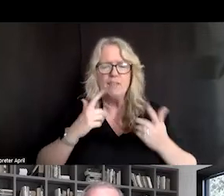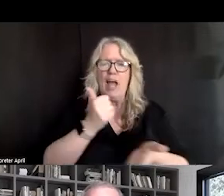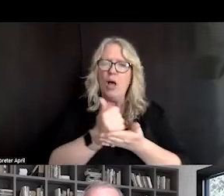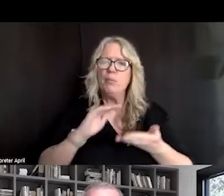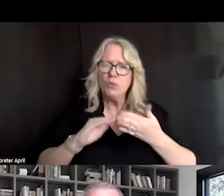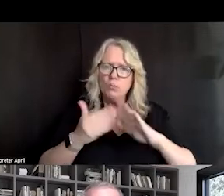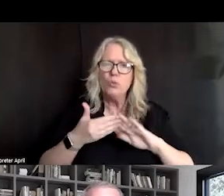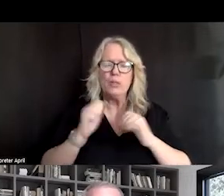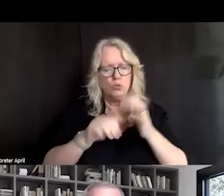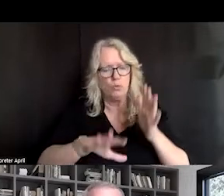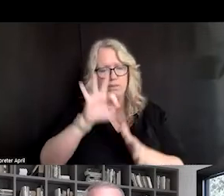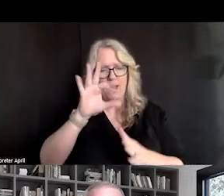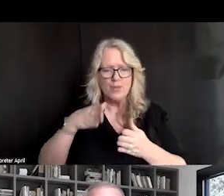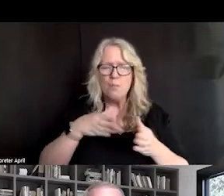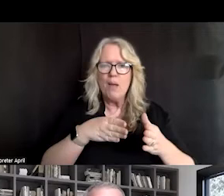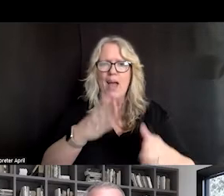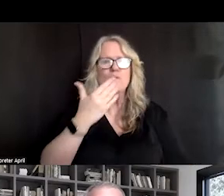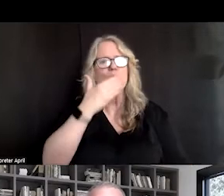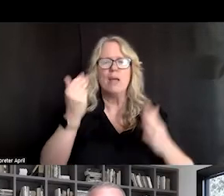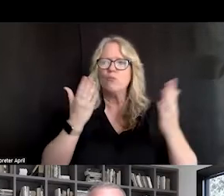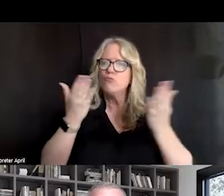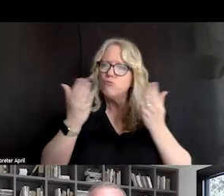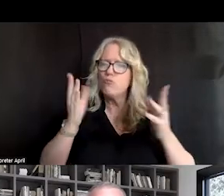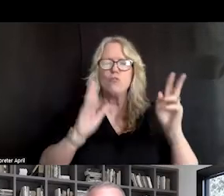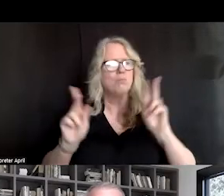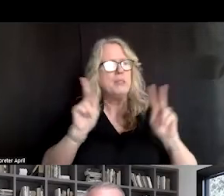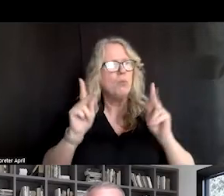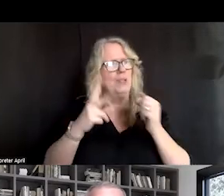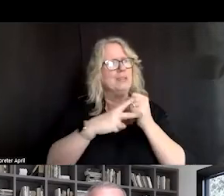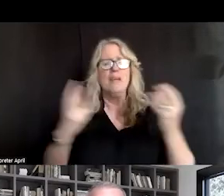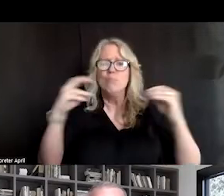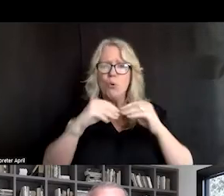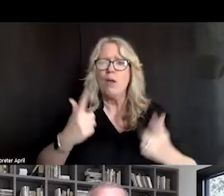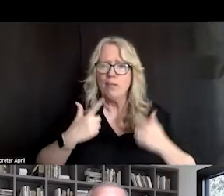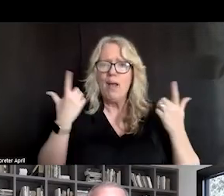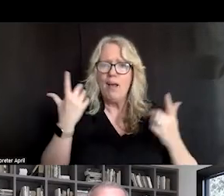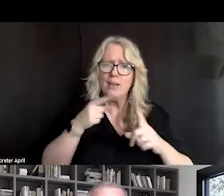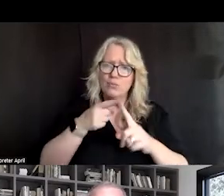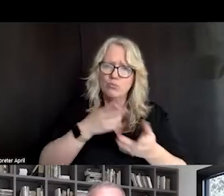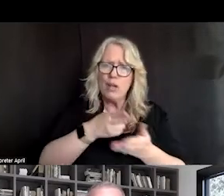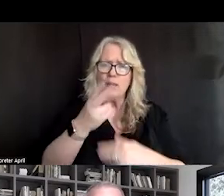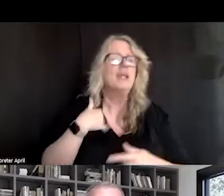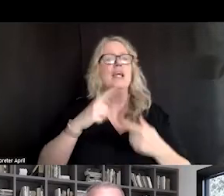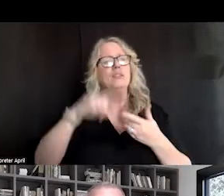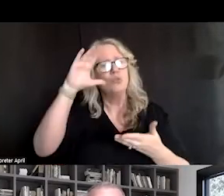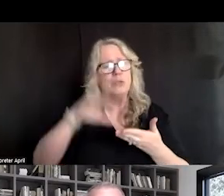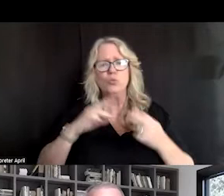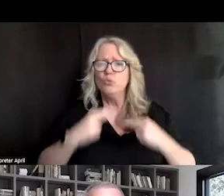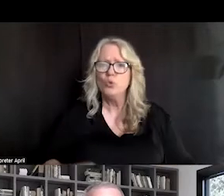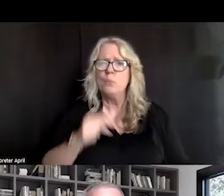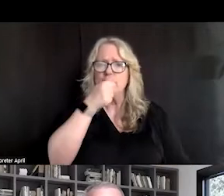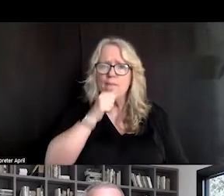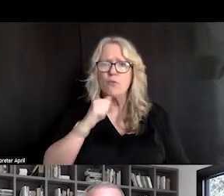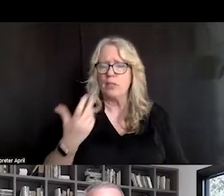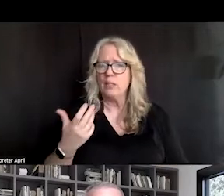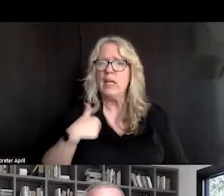out a path to better serve people and to save more lives, frankly, and to reduce human suffering. And so I